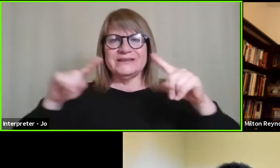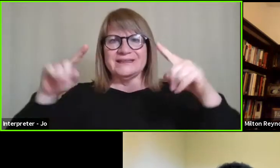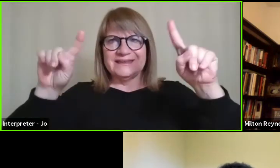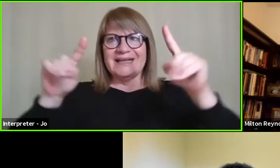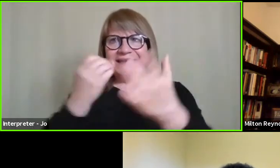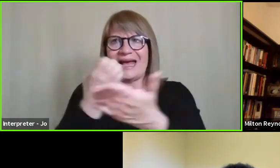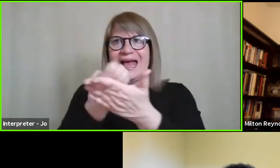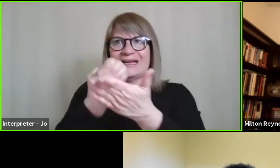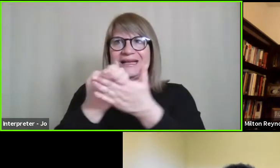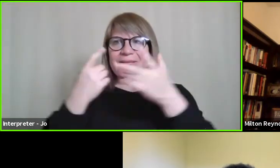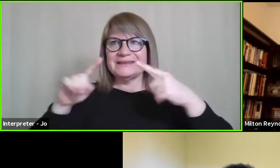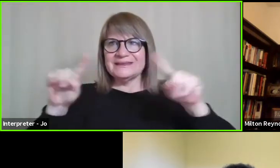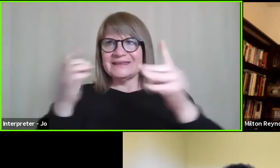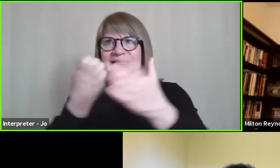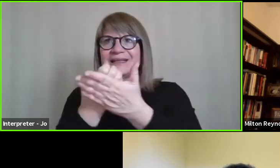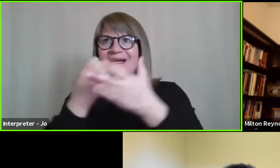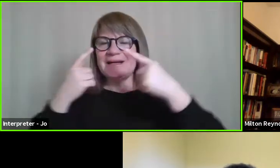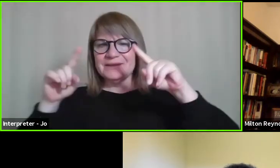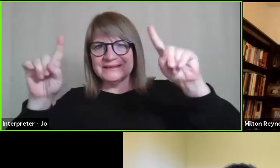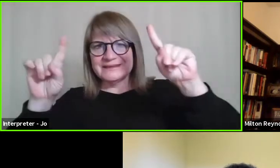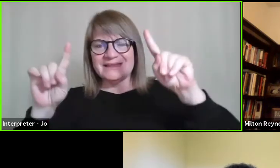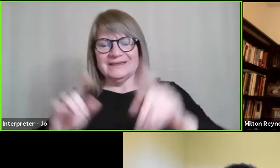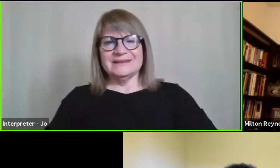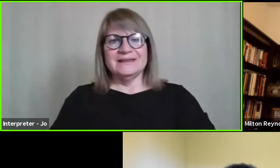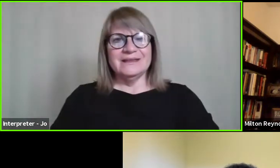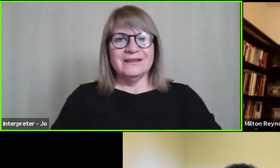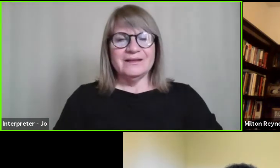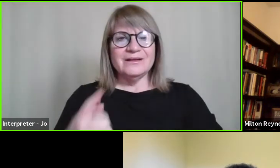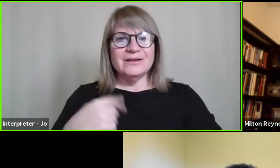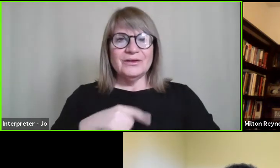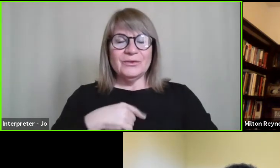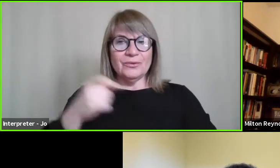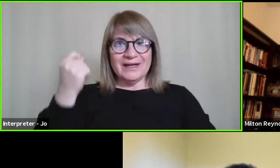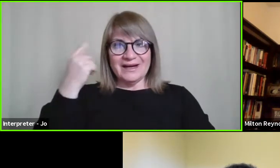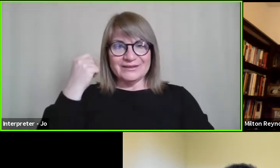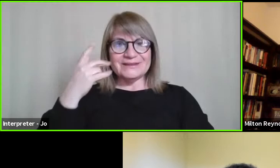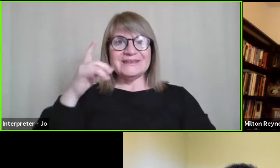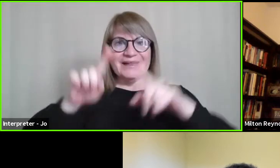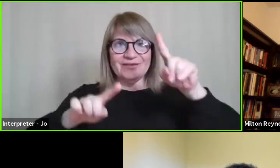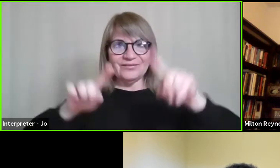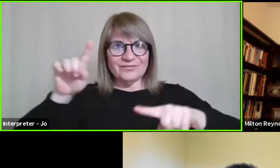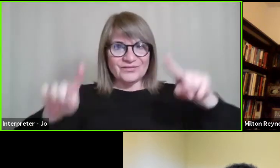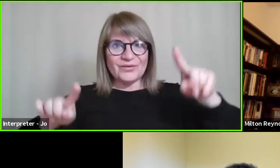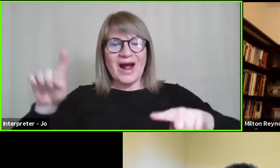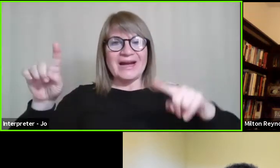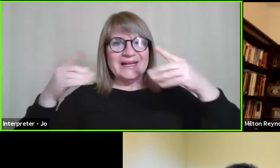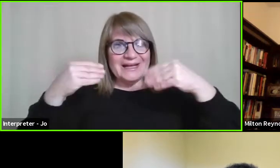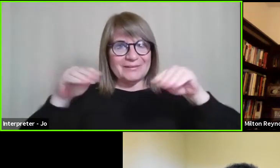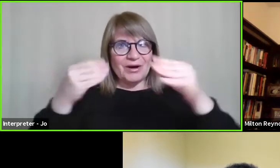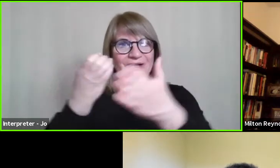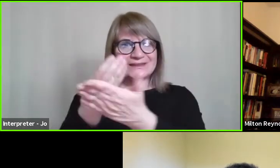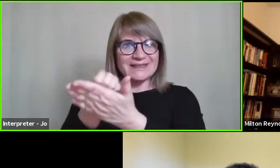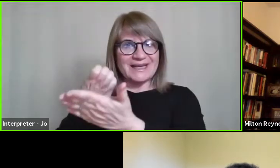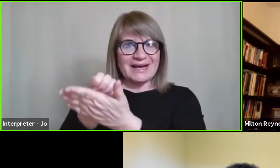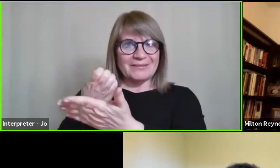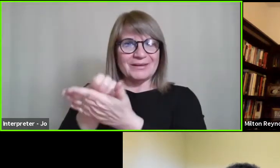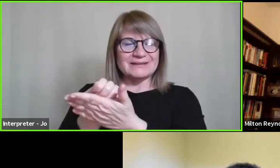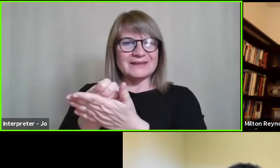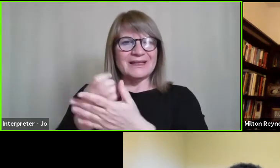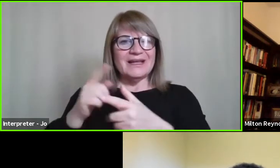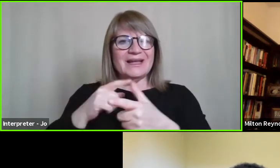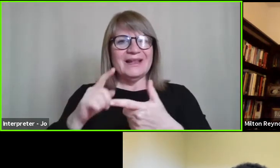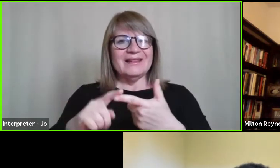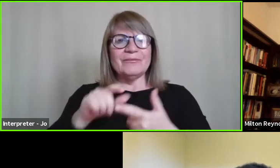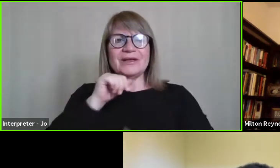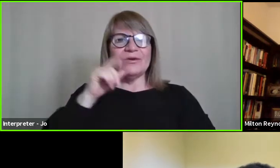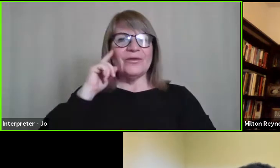talking about earlier once we are able to understand the centrality of markets um that allows us to think of eugenics less as